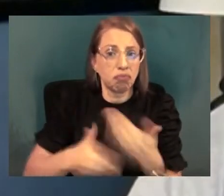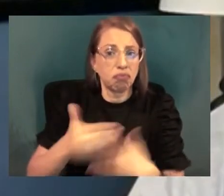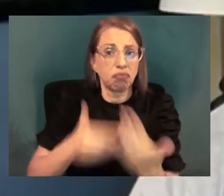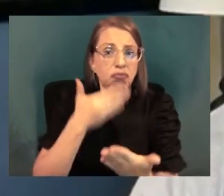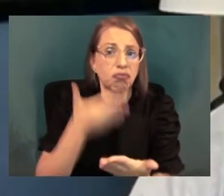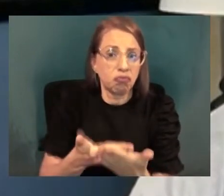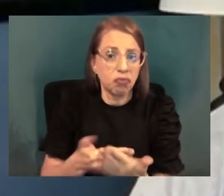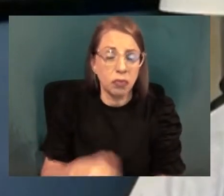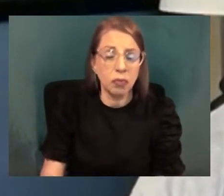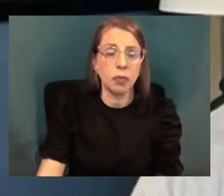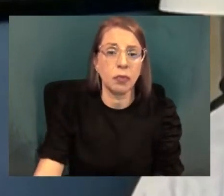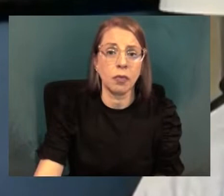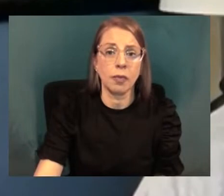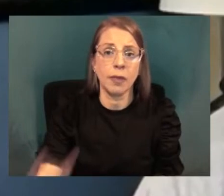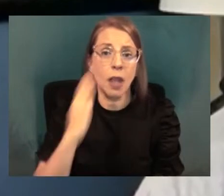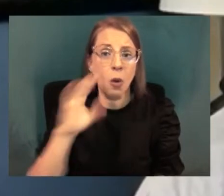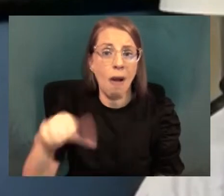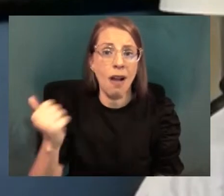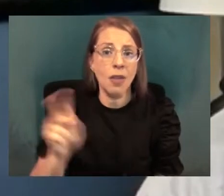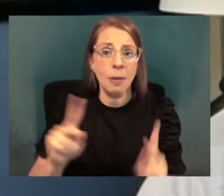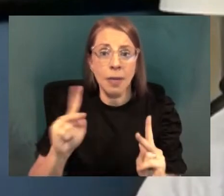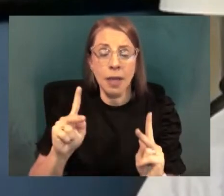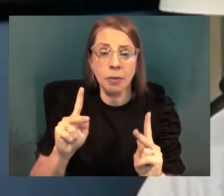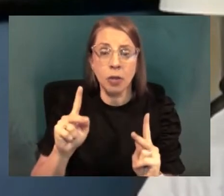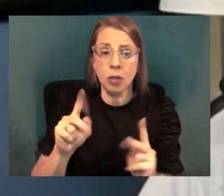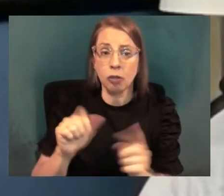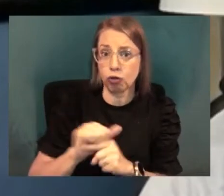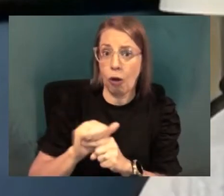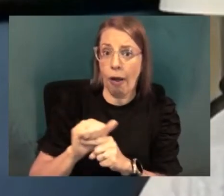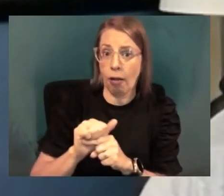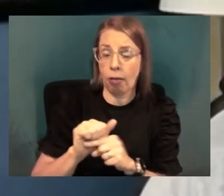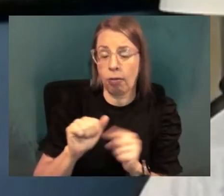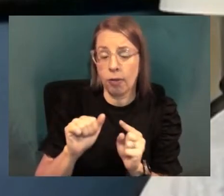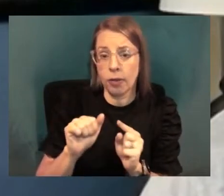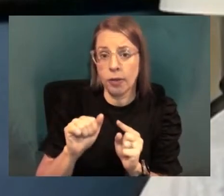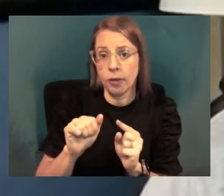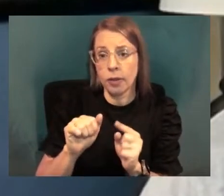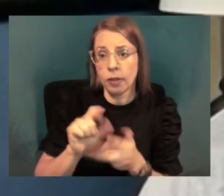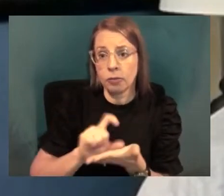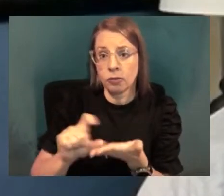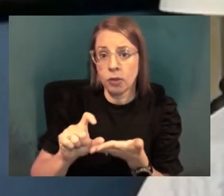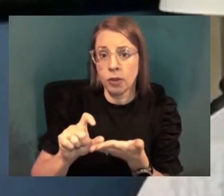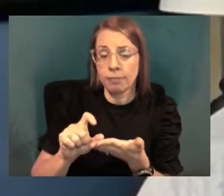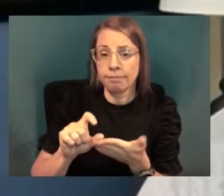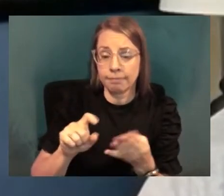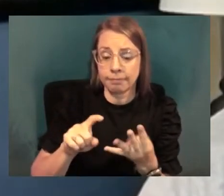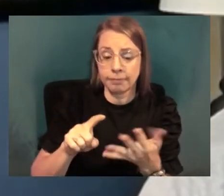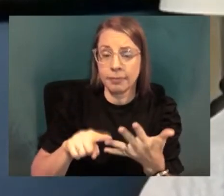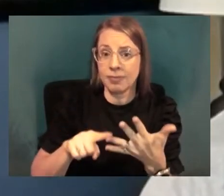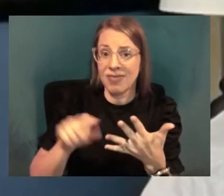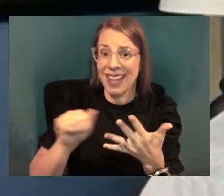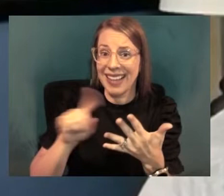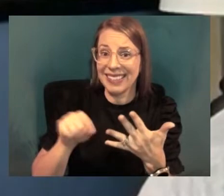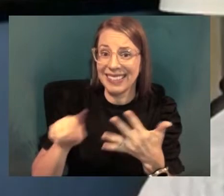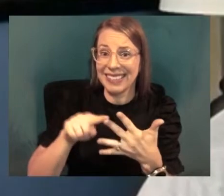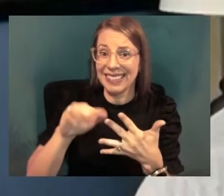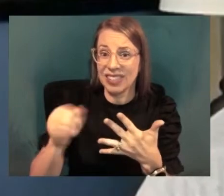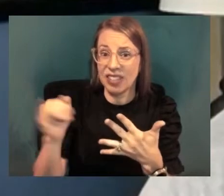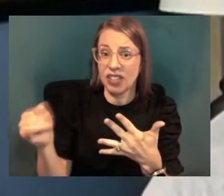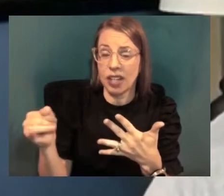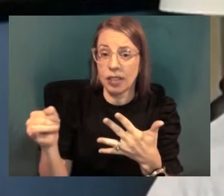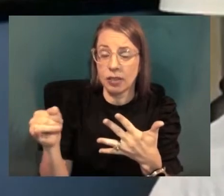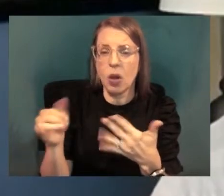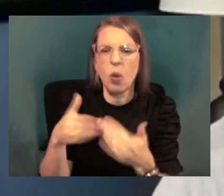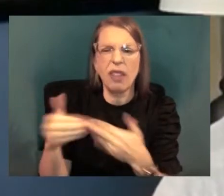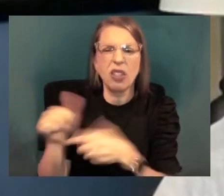I know other people who have gotten trial doses of AstraZeneca or Johnson & Johnson when the trials were opened up. But